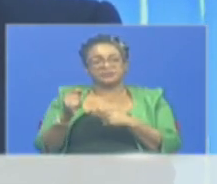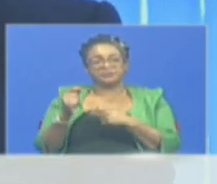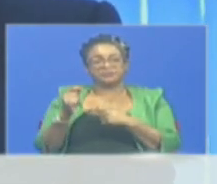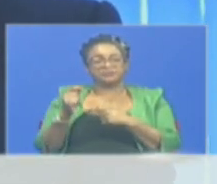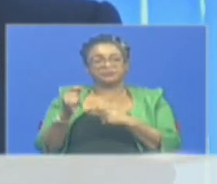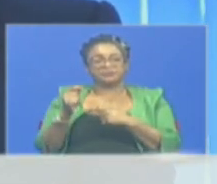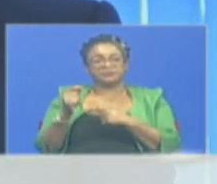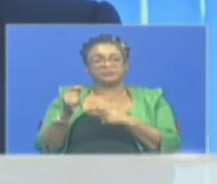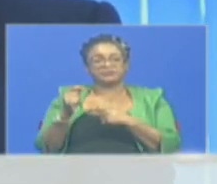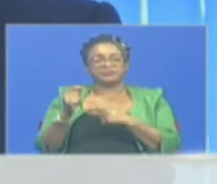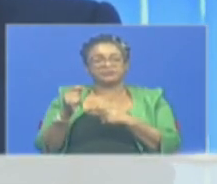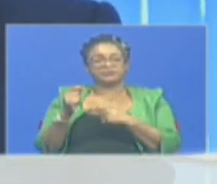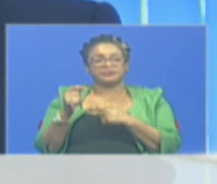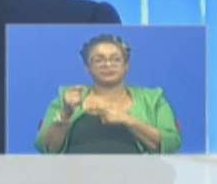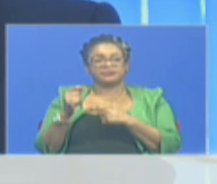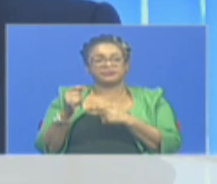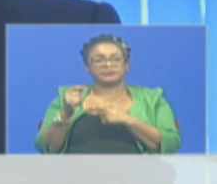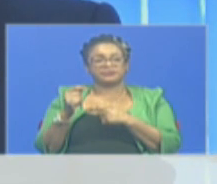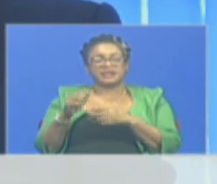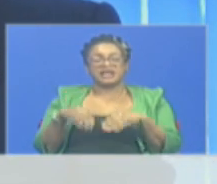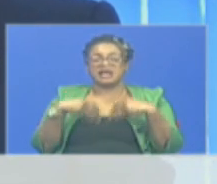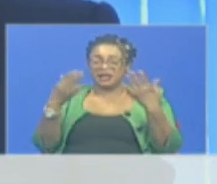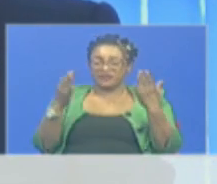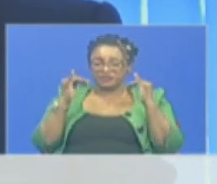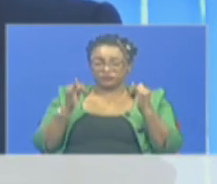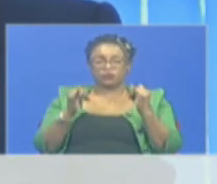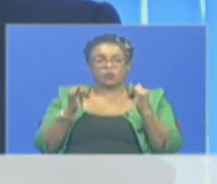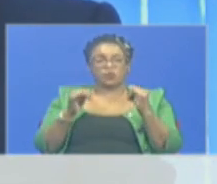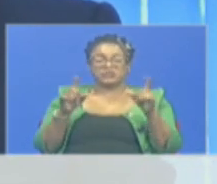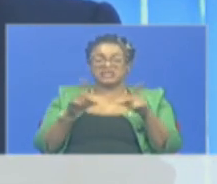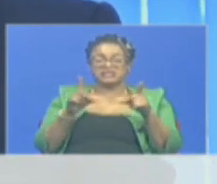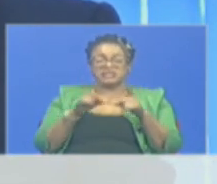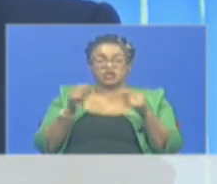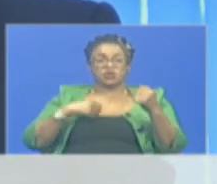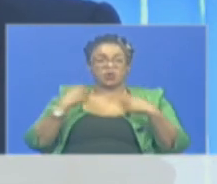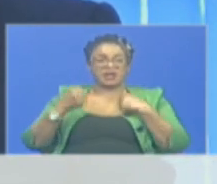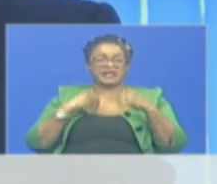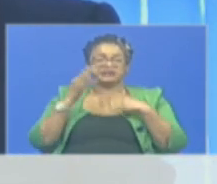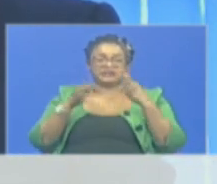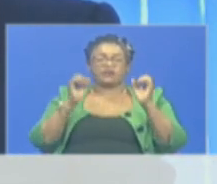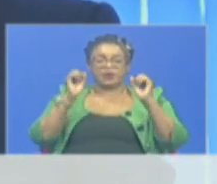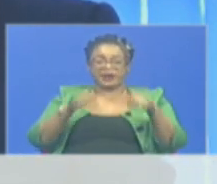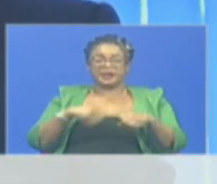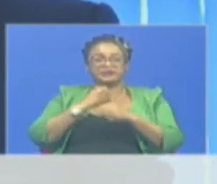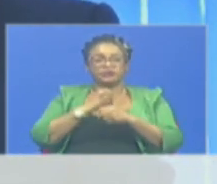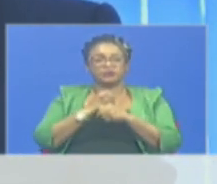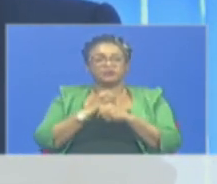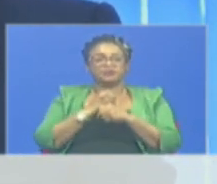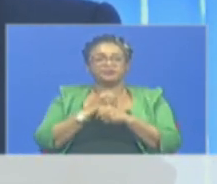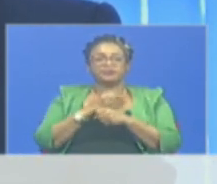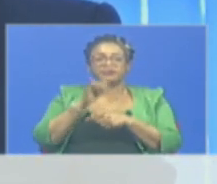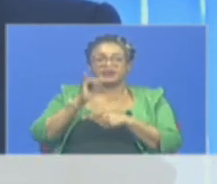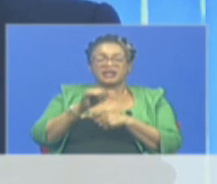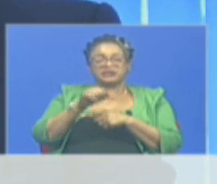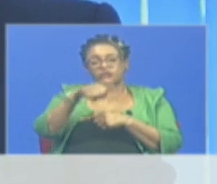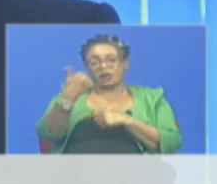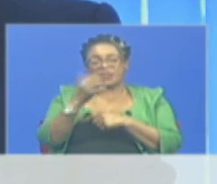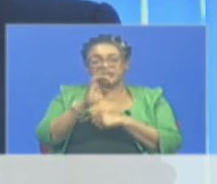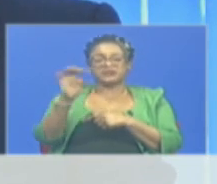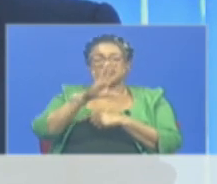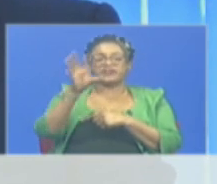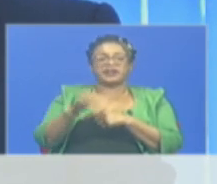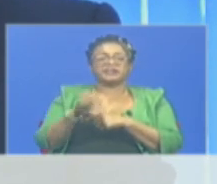our recent new license in Rwanda, we'll also look at expansion into the other East African